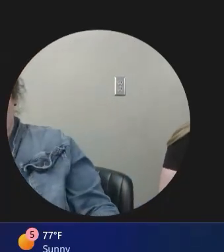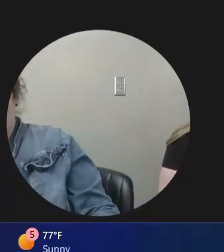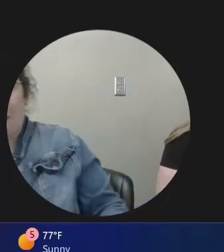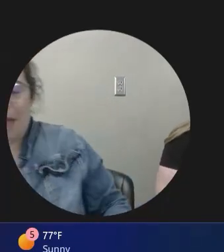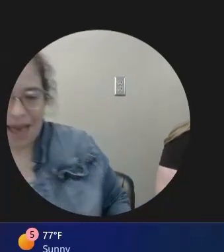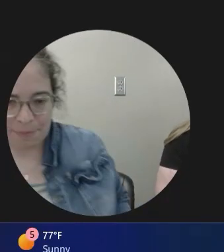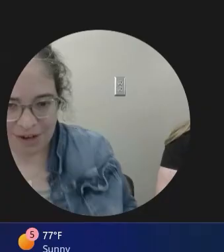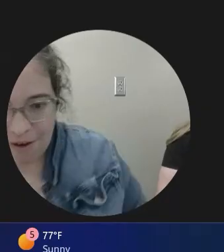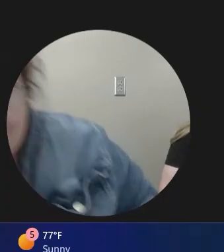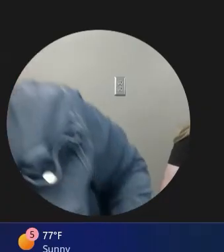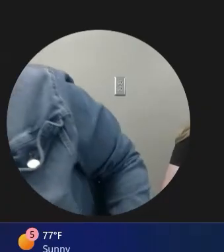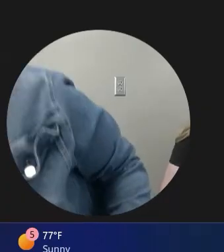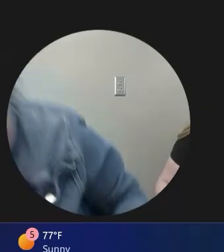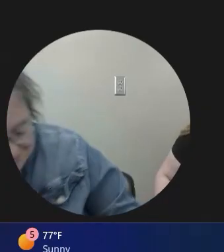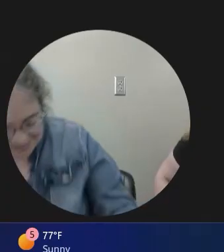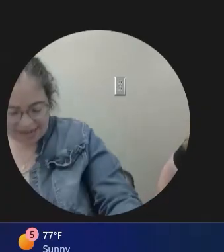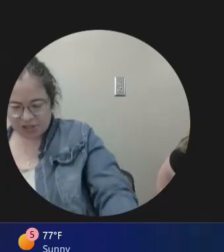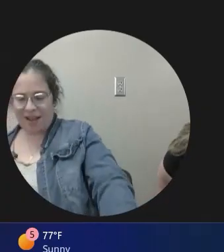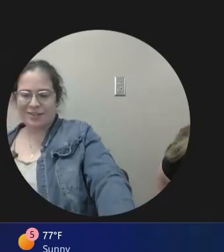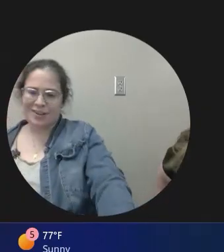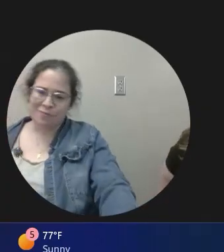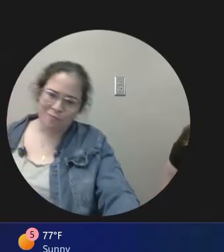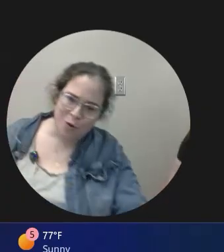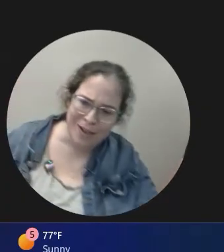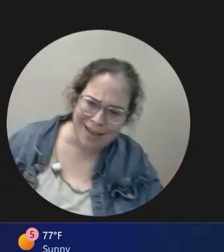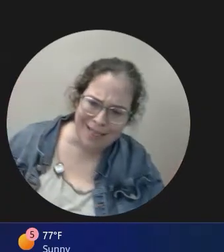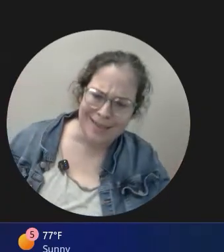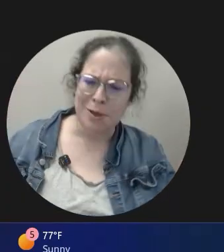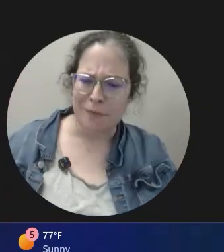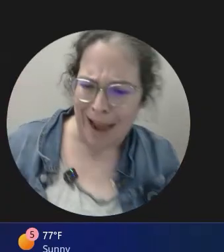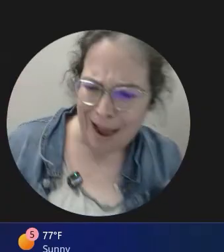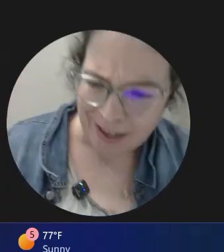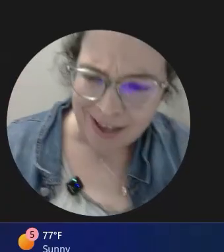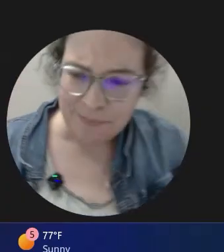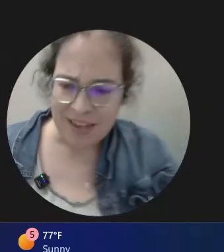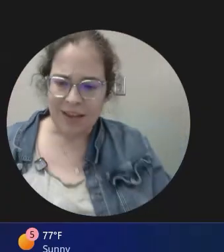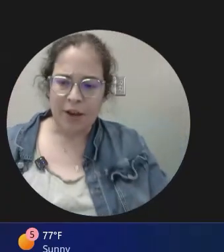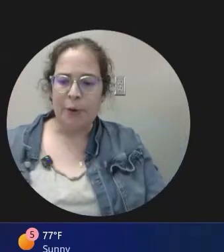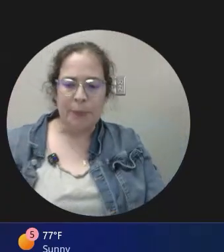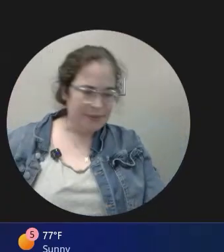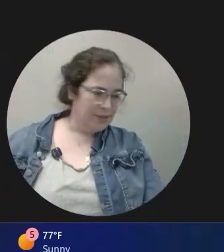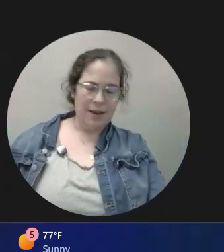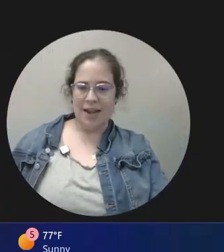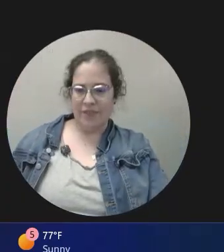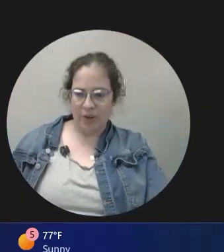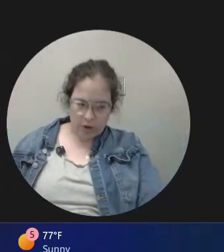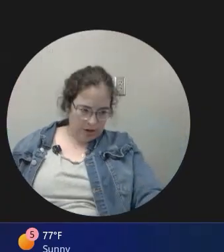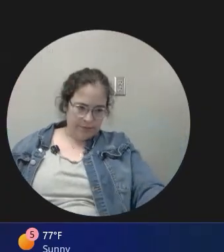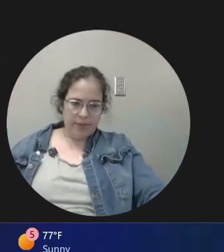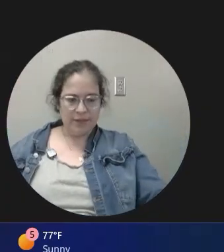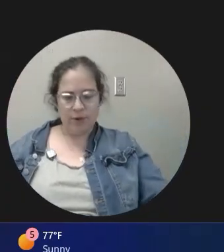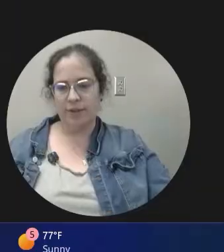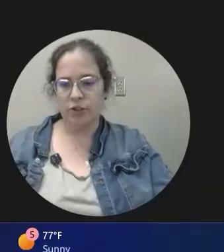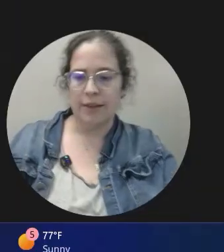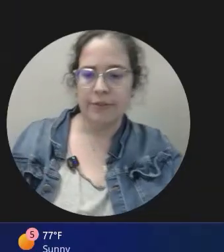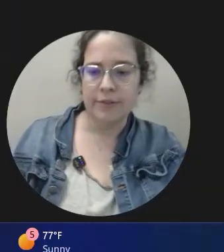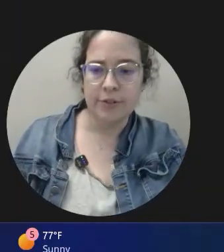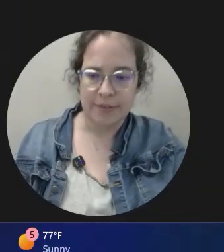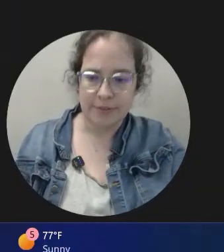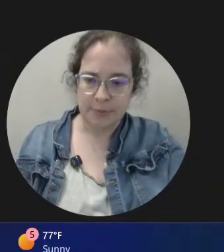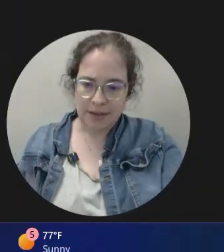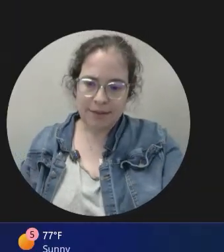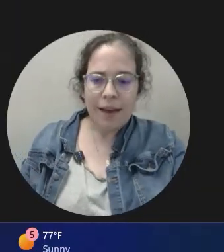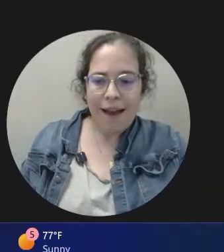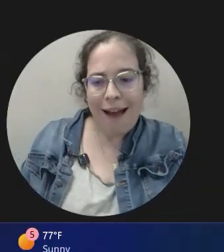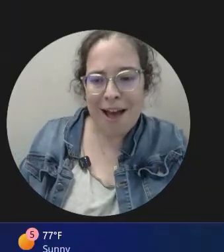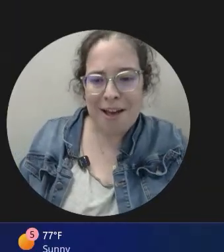right, I'm going to go ahead and I should have moved Elizabeth over after that. Oops, kind of ignored her. That's okay. She'll live. She